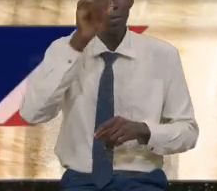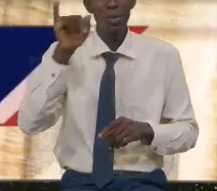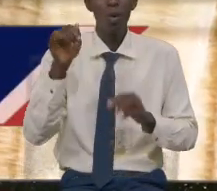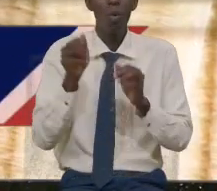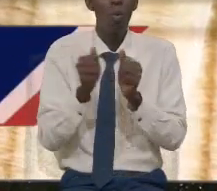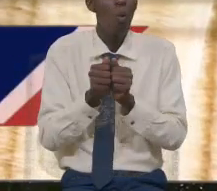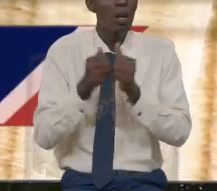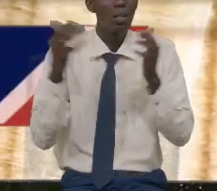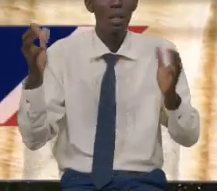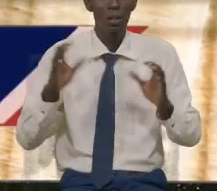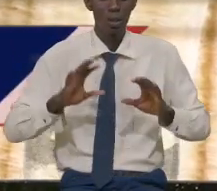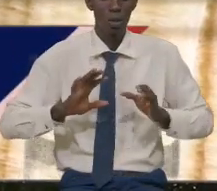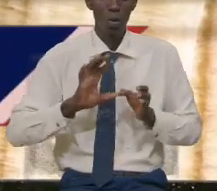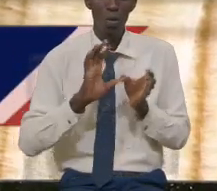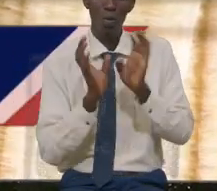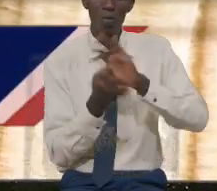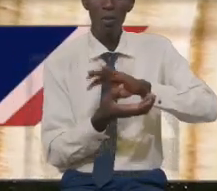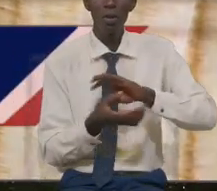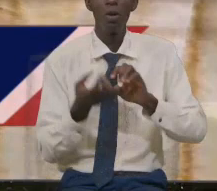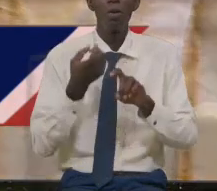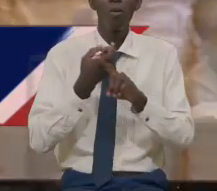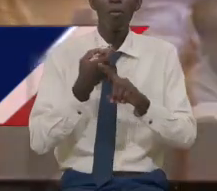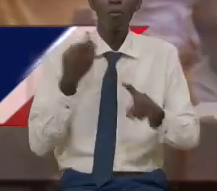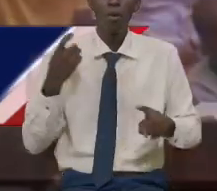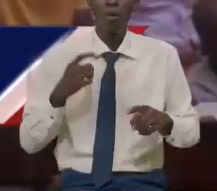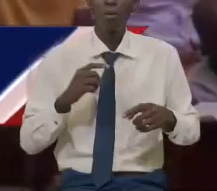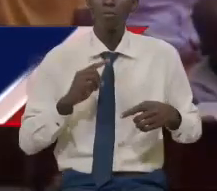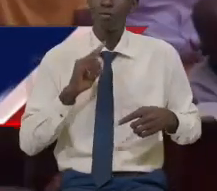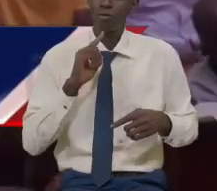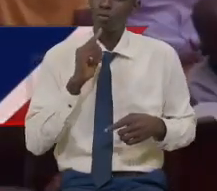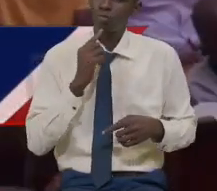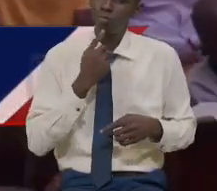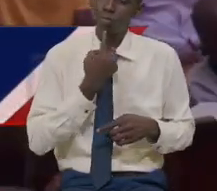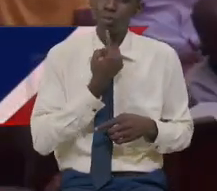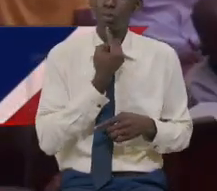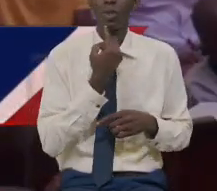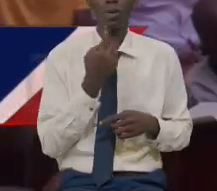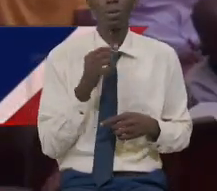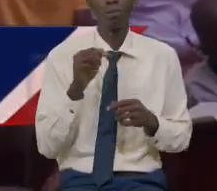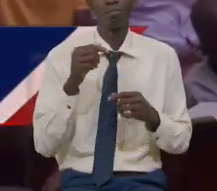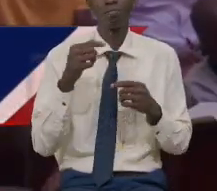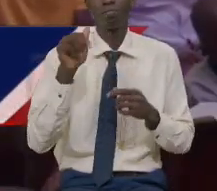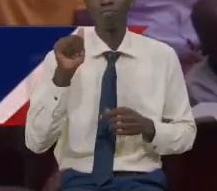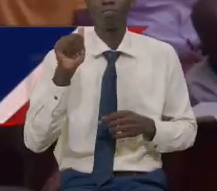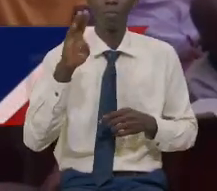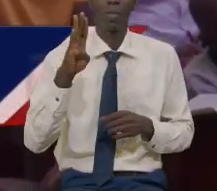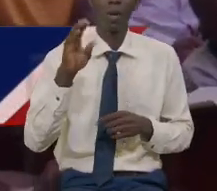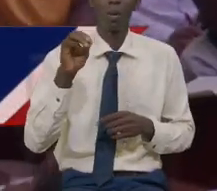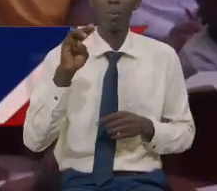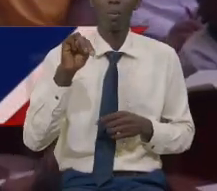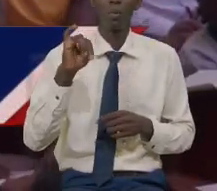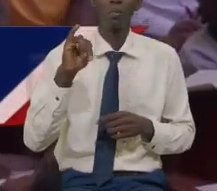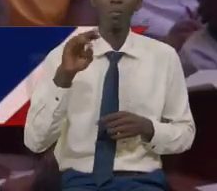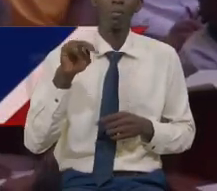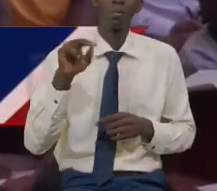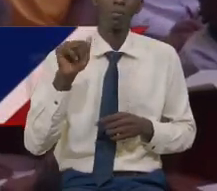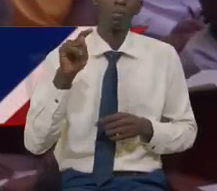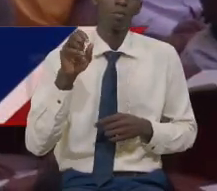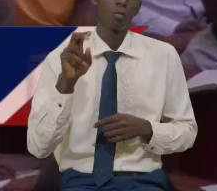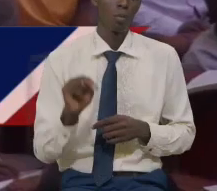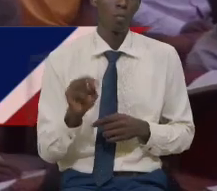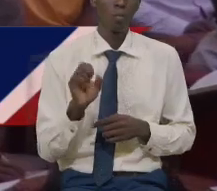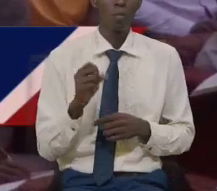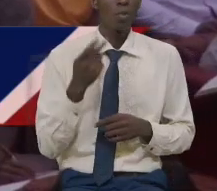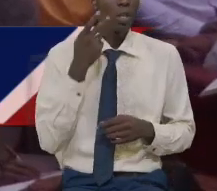without conversion from grievous abominations. You see,